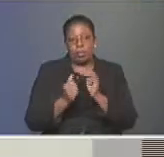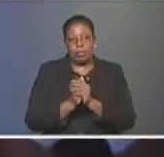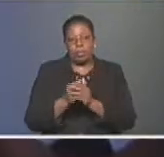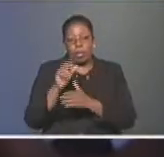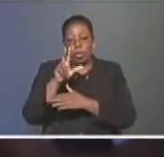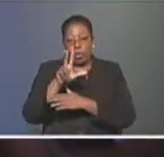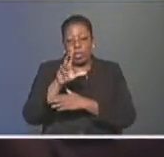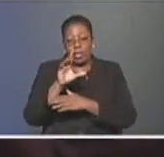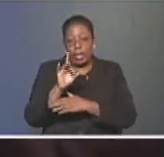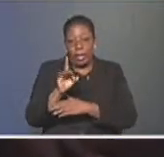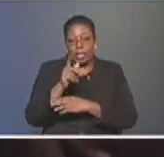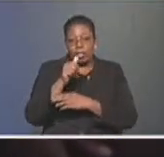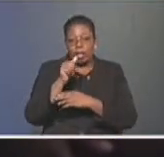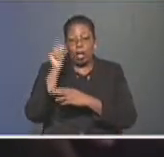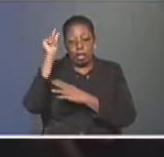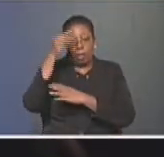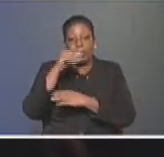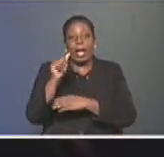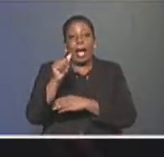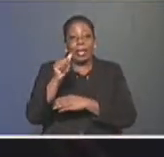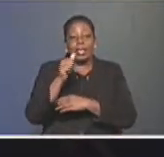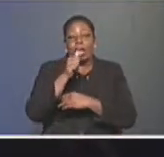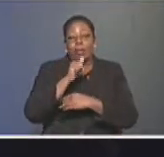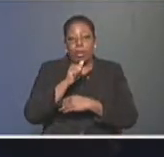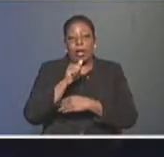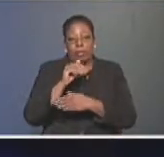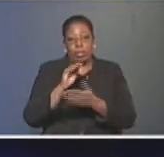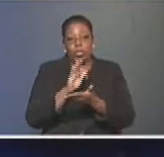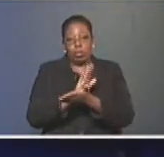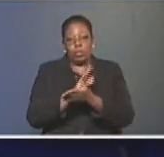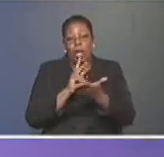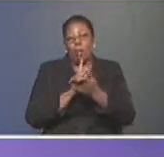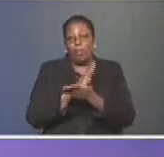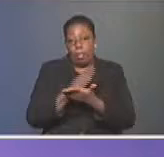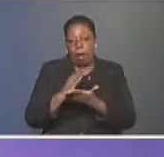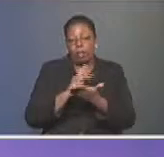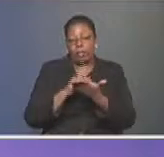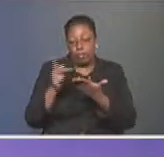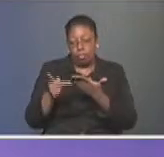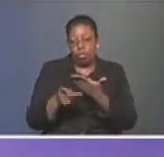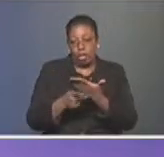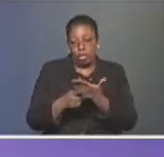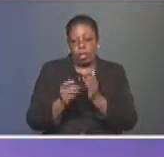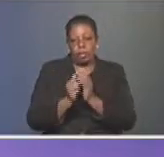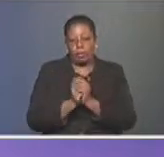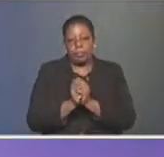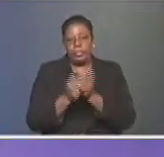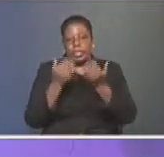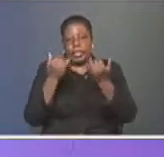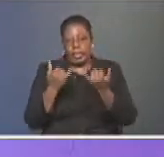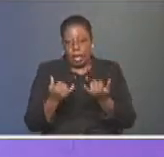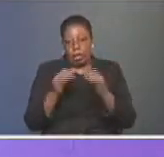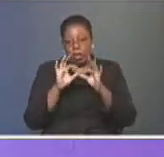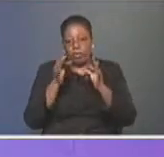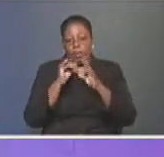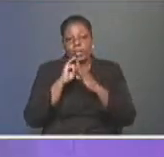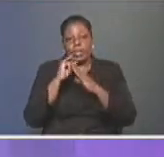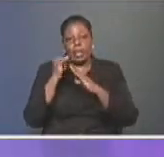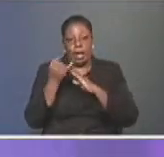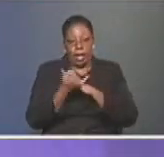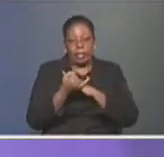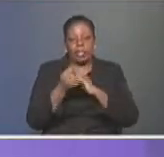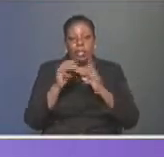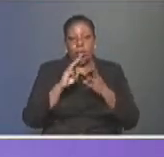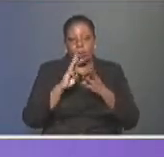and private schools are part of the project. Well, it's time now for a check on Family Island weather with Chief Meteorologist